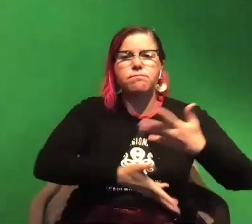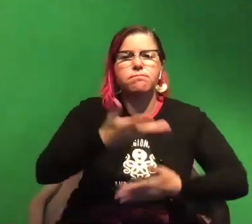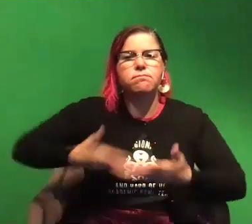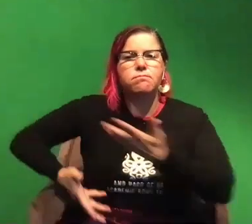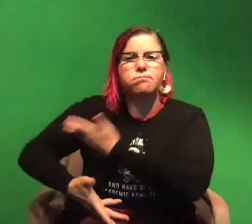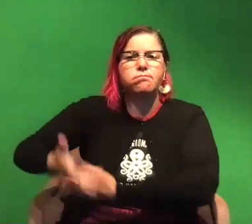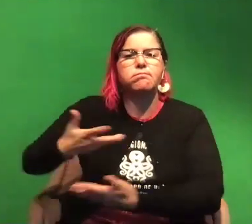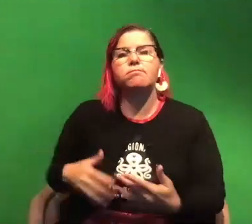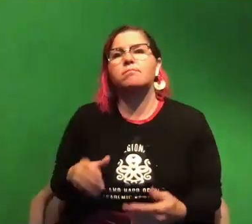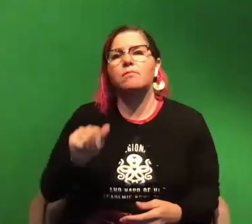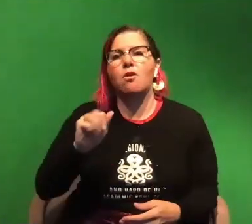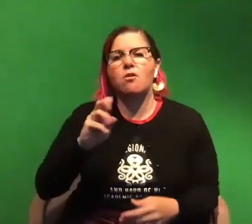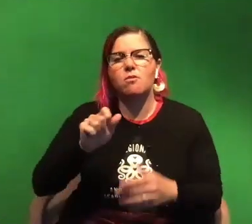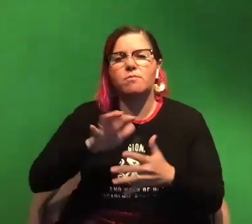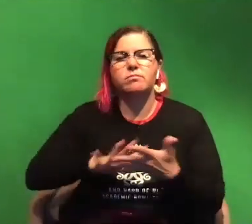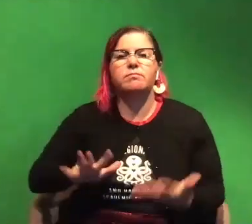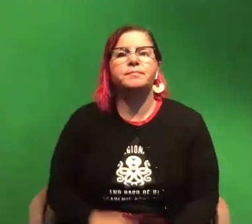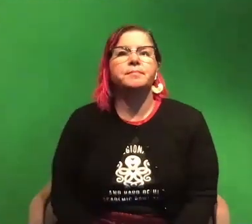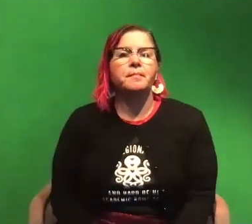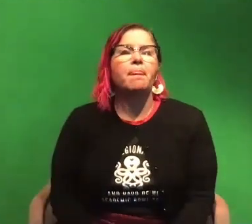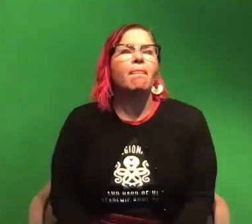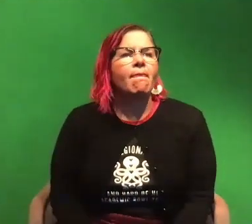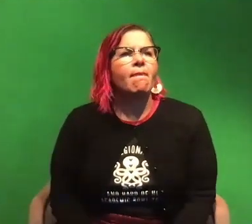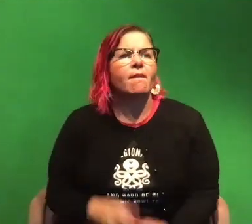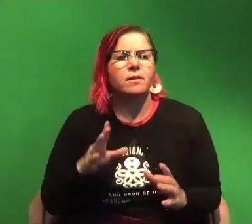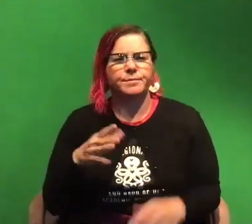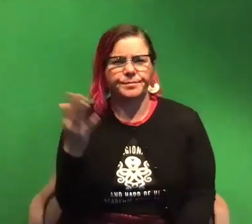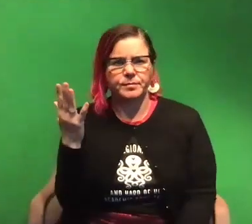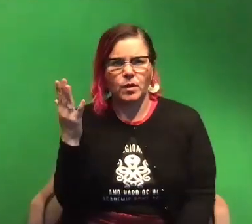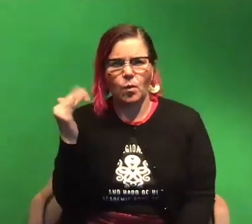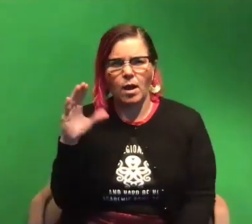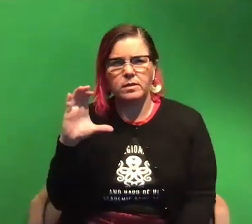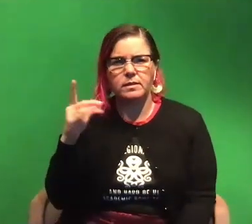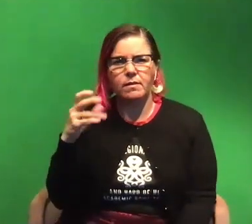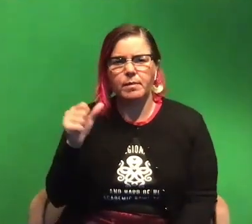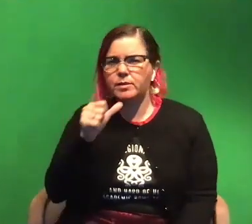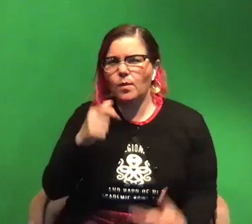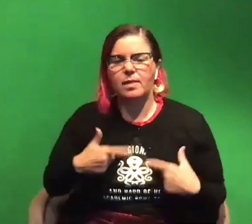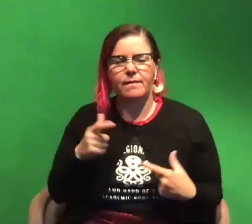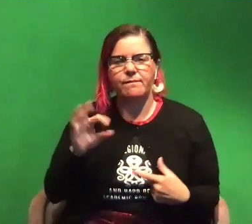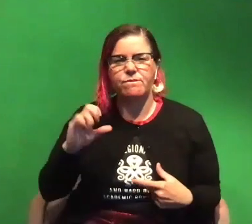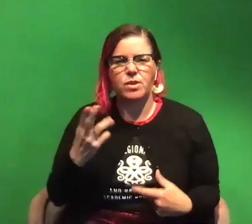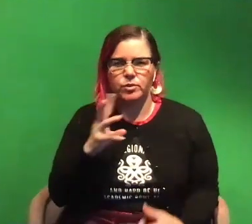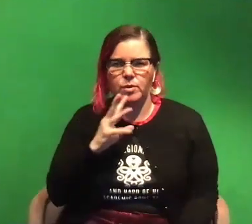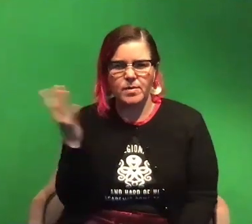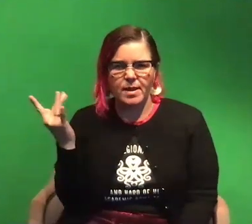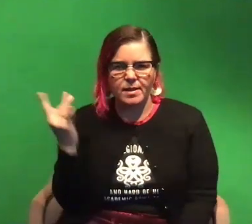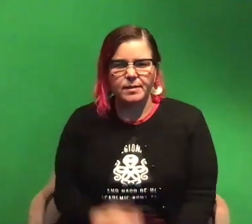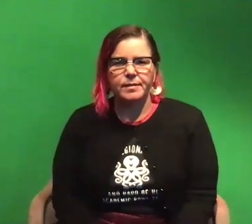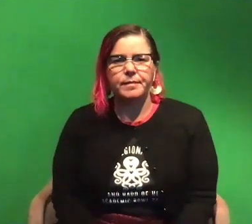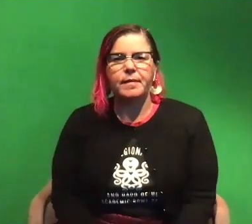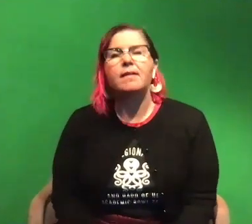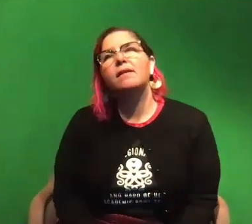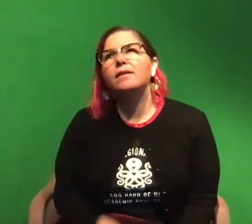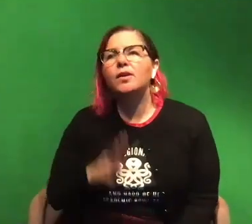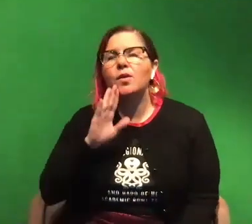and the organs. Awesome. Do you know why cephalopods don't live in fresh water? Well, you know, as